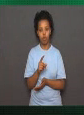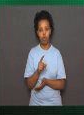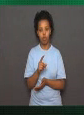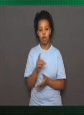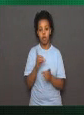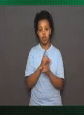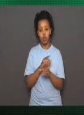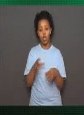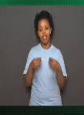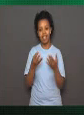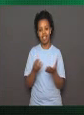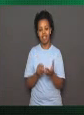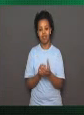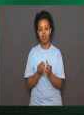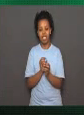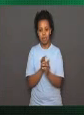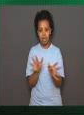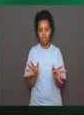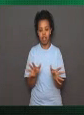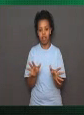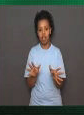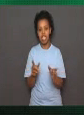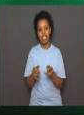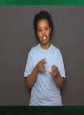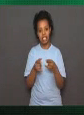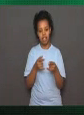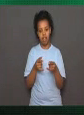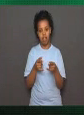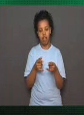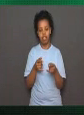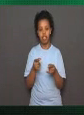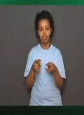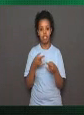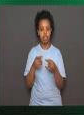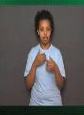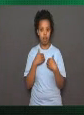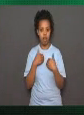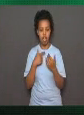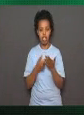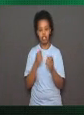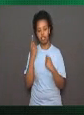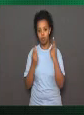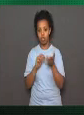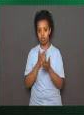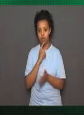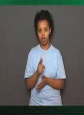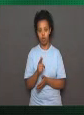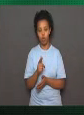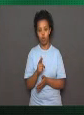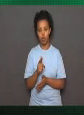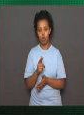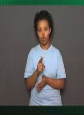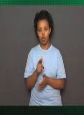releasing mechanism that links the stimulus to the response. There is a fixed